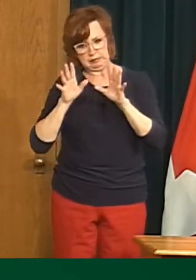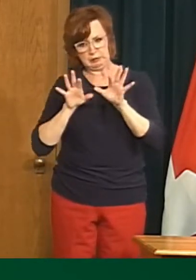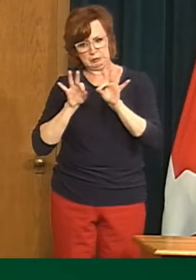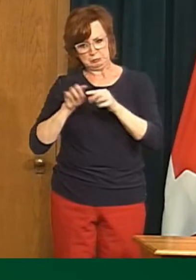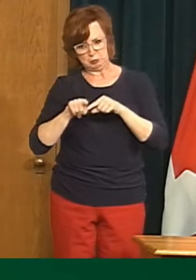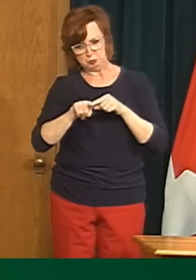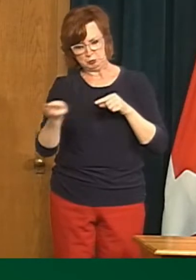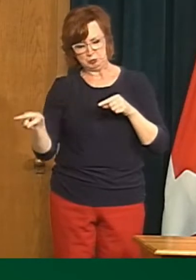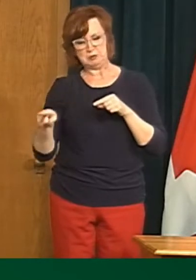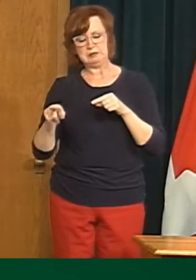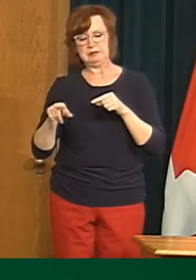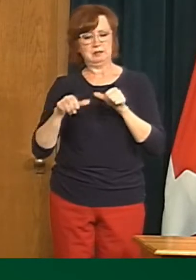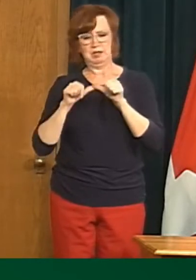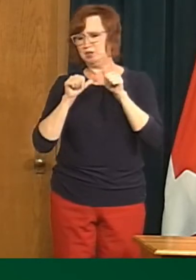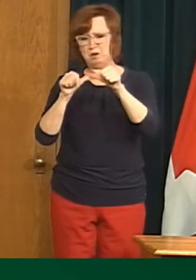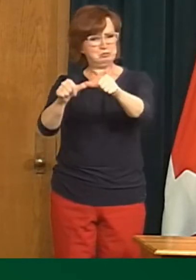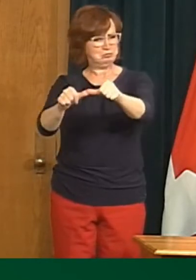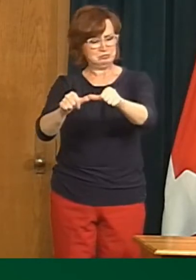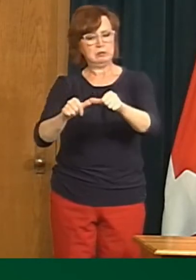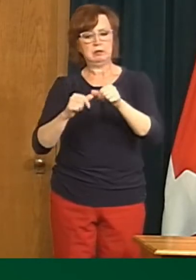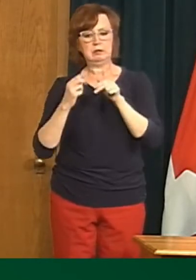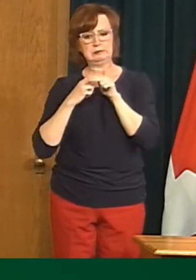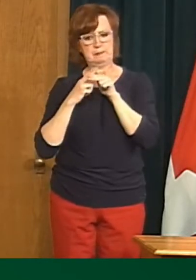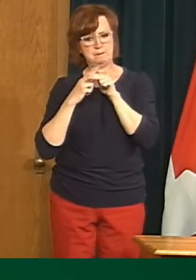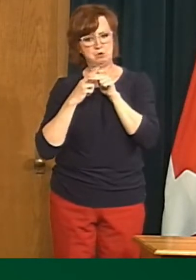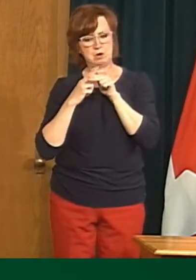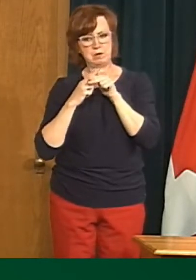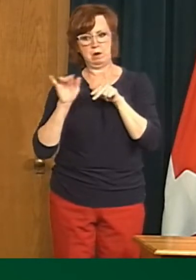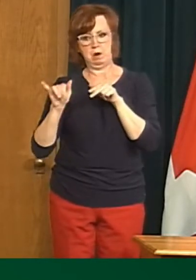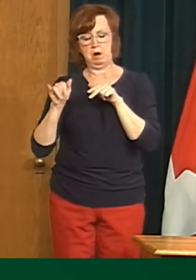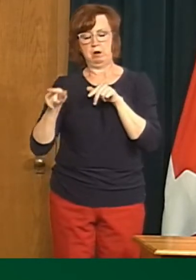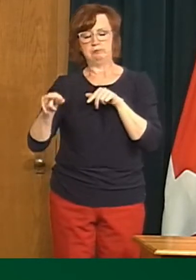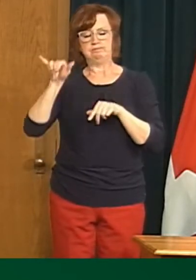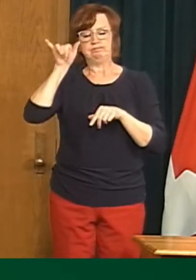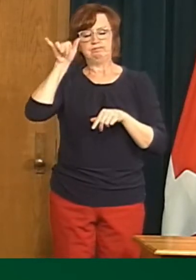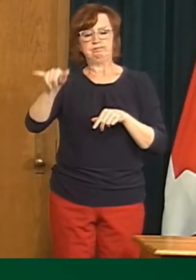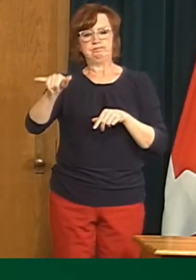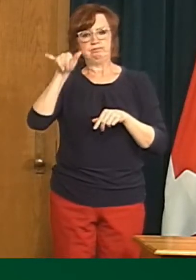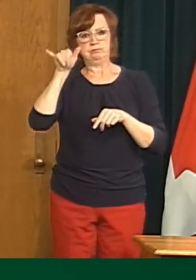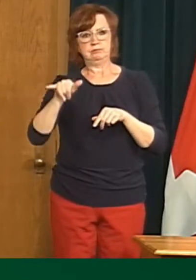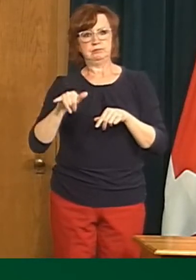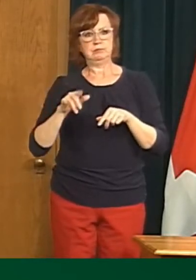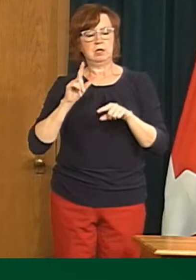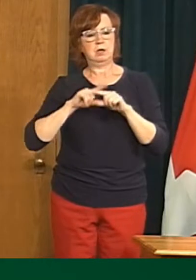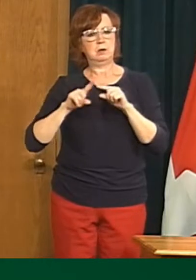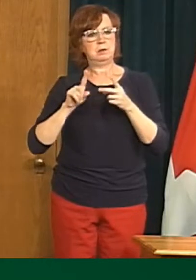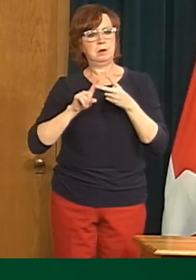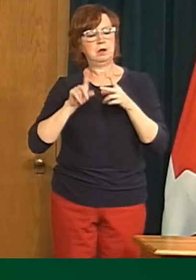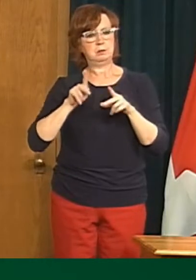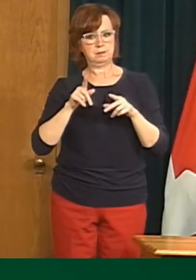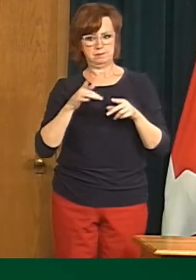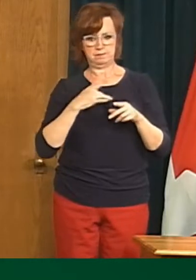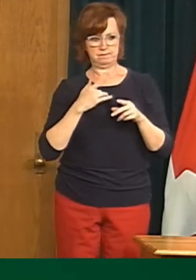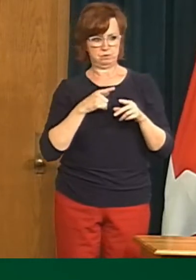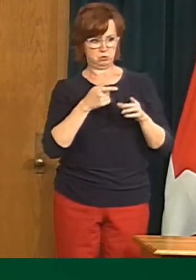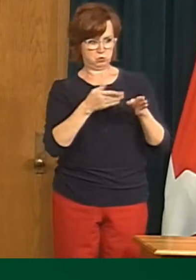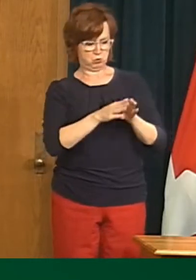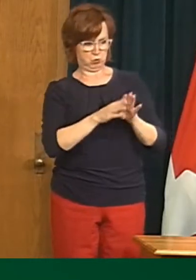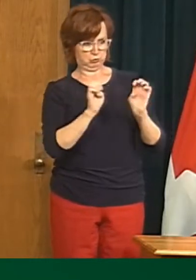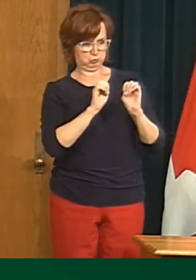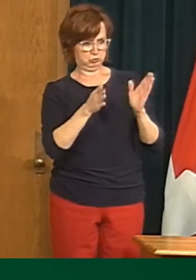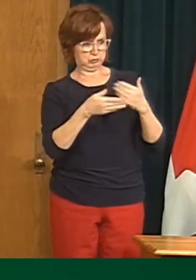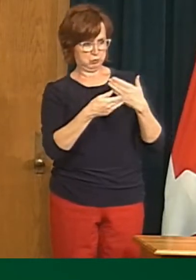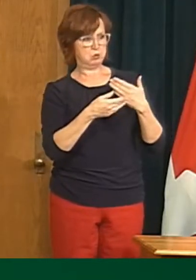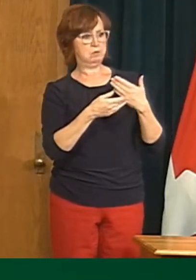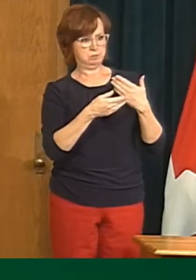not the case. And I think the fear is stoked from there that potentially some of the facilities would be closed. That's not the